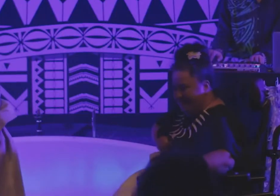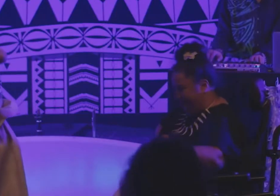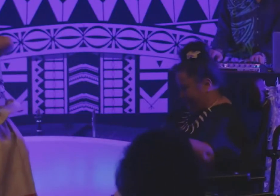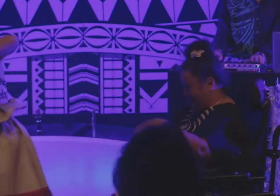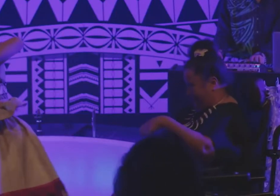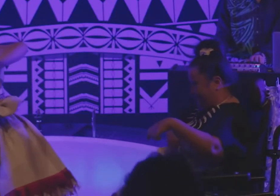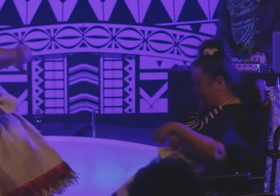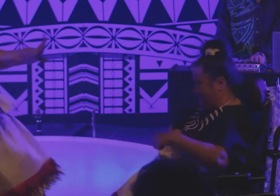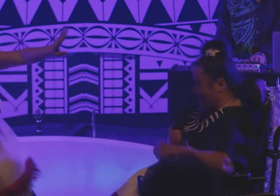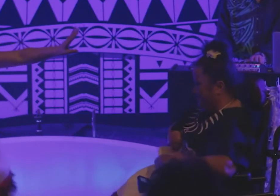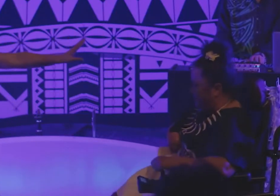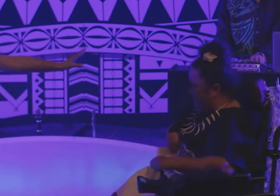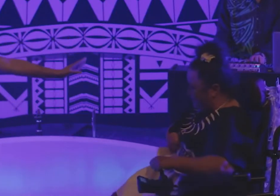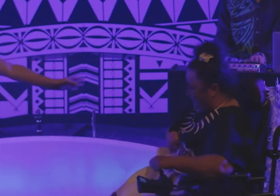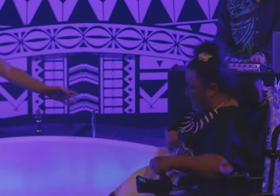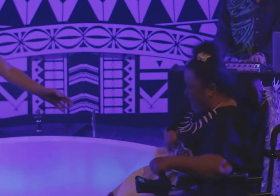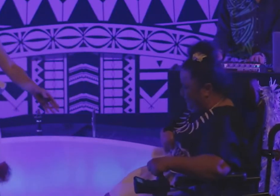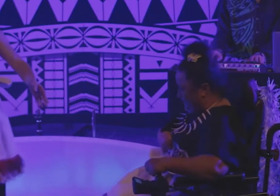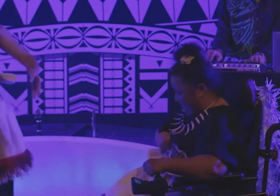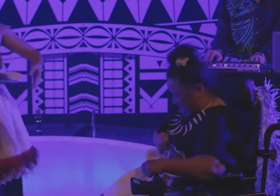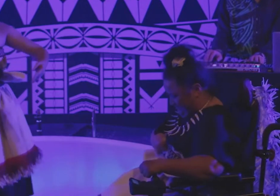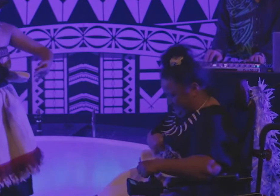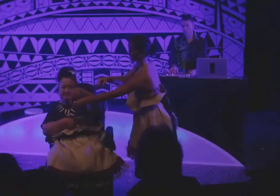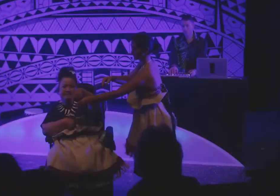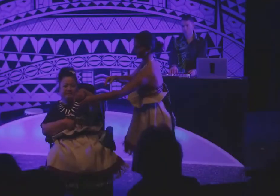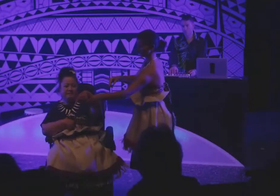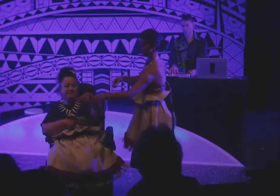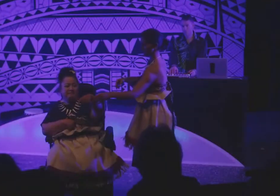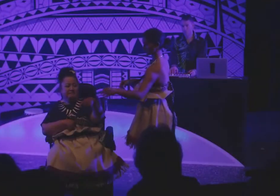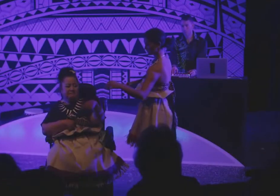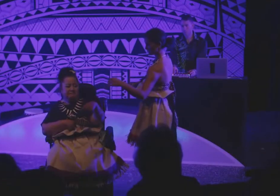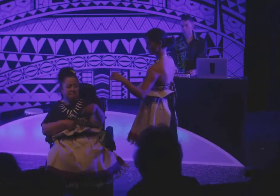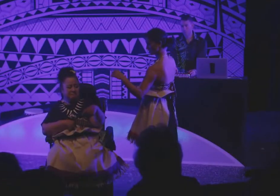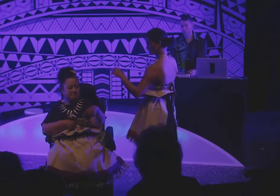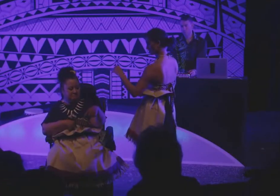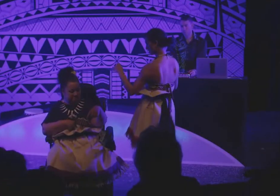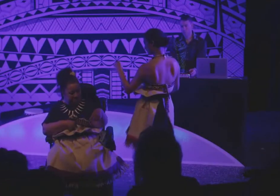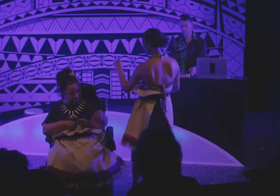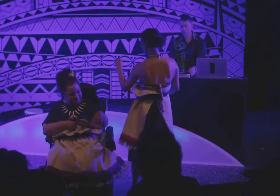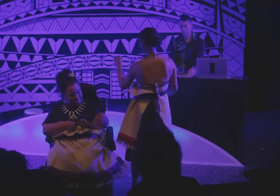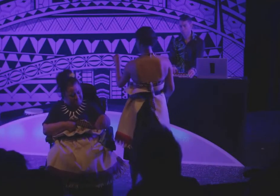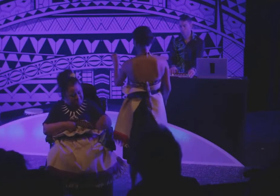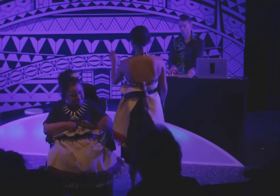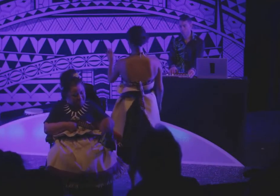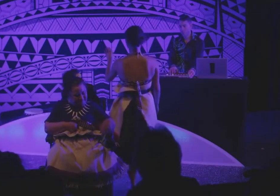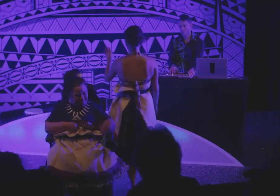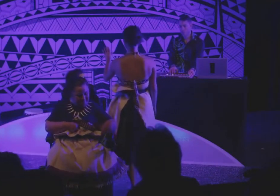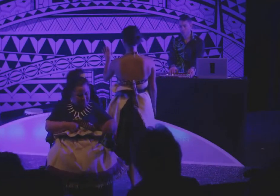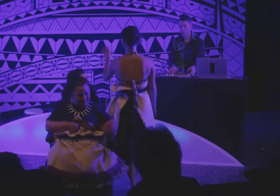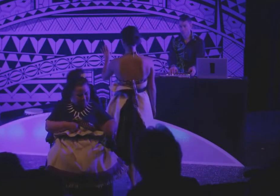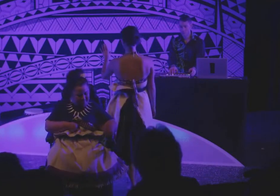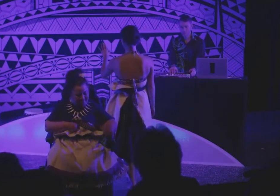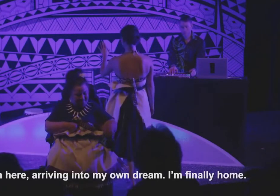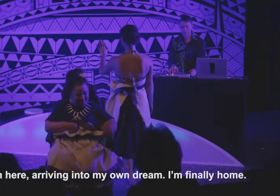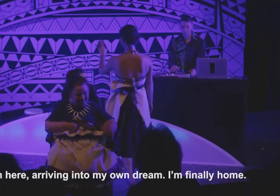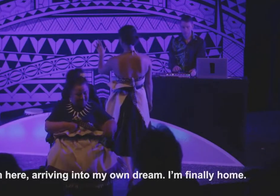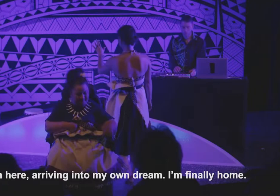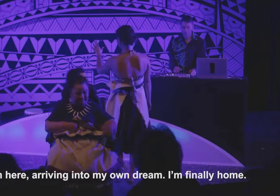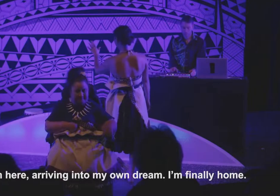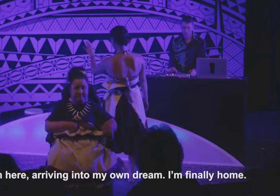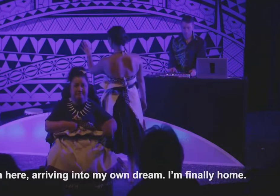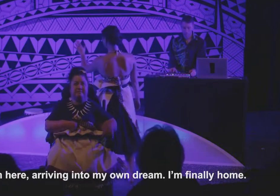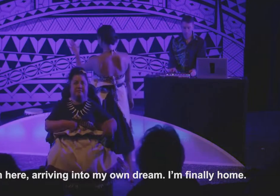key themes that came through there was let's do something mindful about supporting practitioners who have a disability